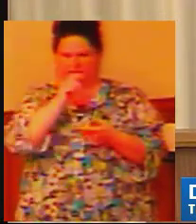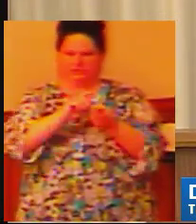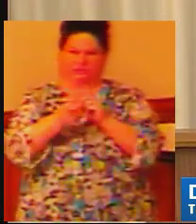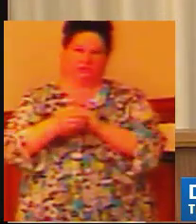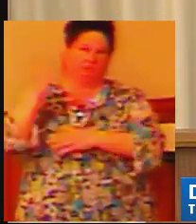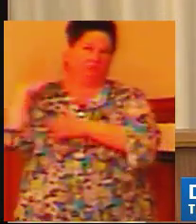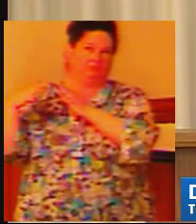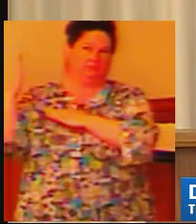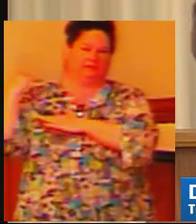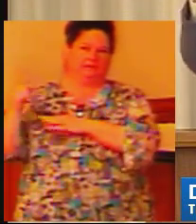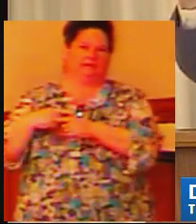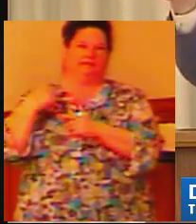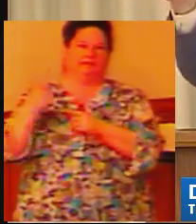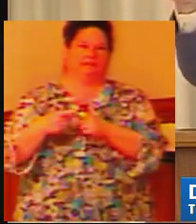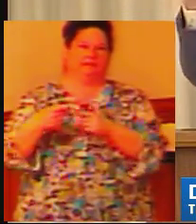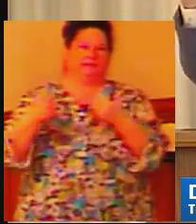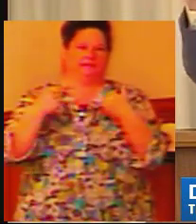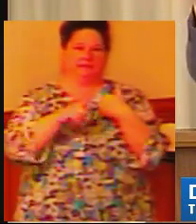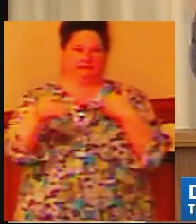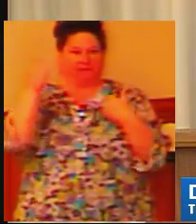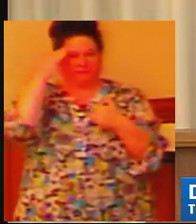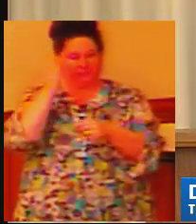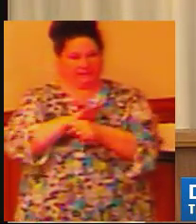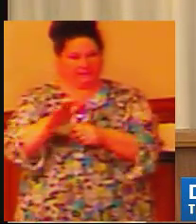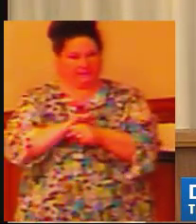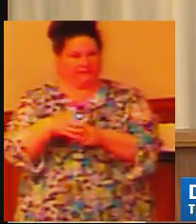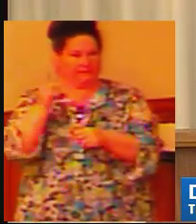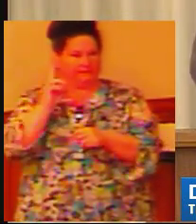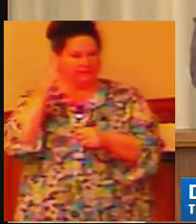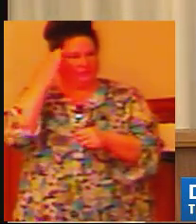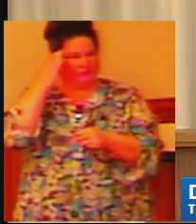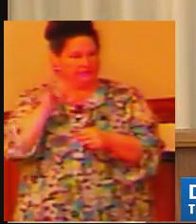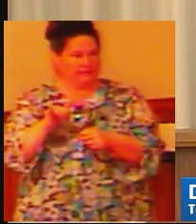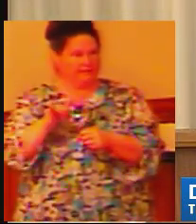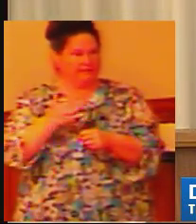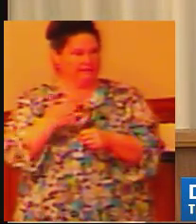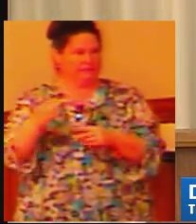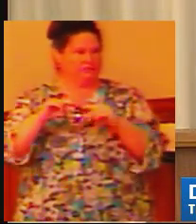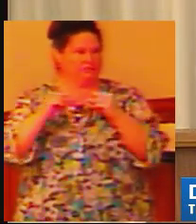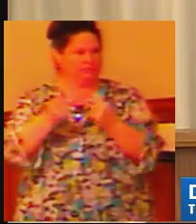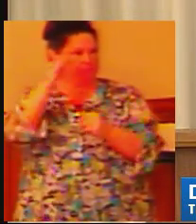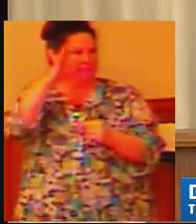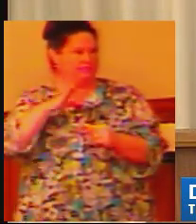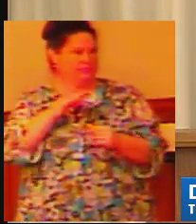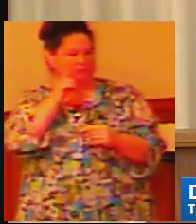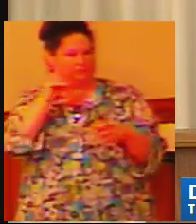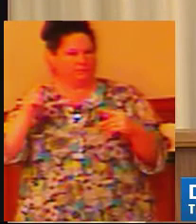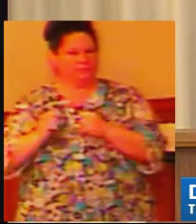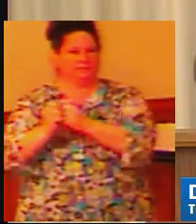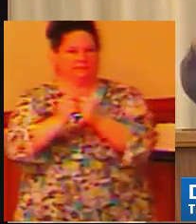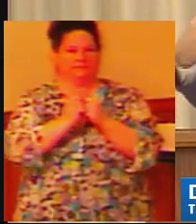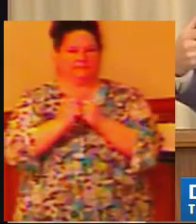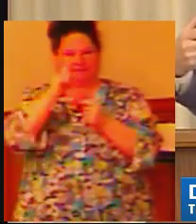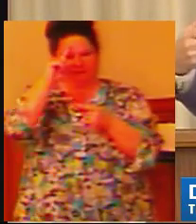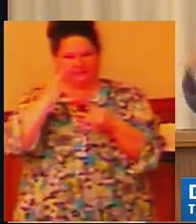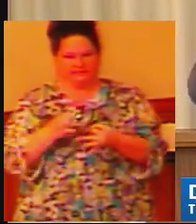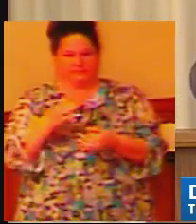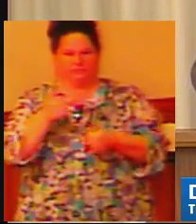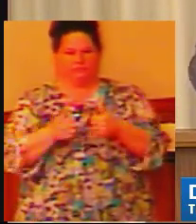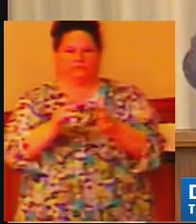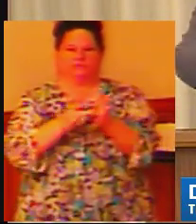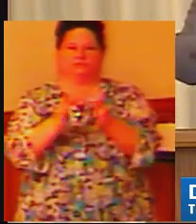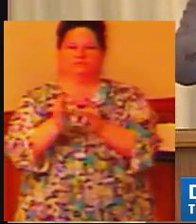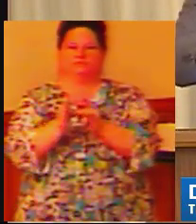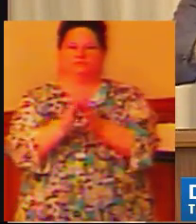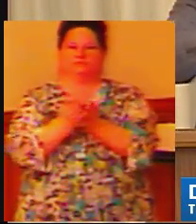then, and then there was, they know enough history to know that there was a group of men that got together and decided